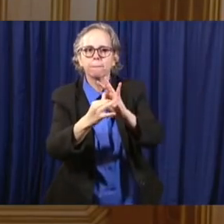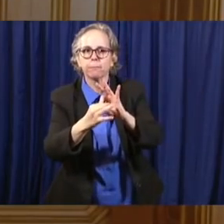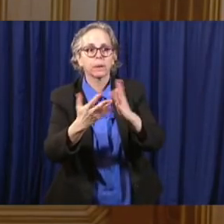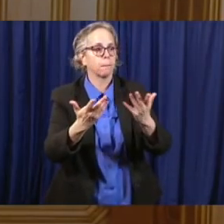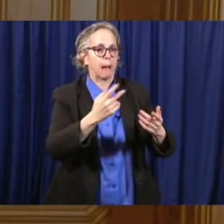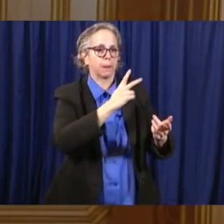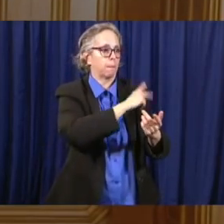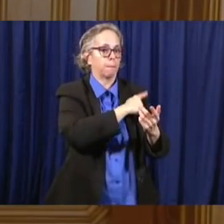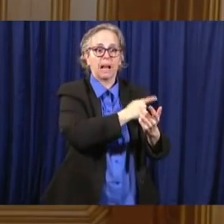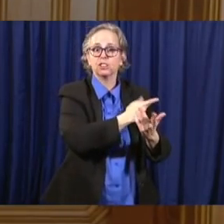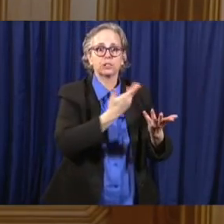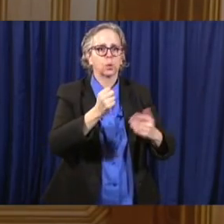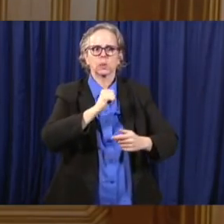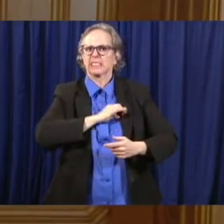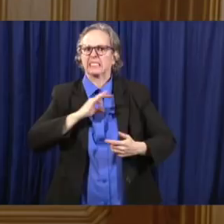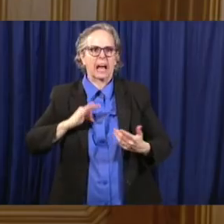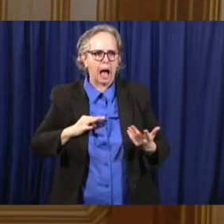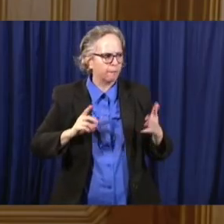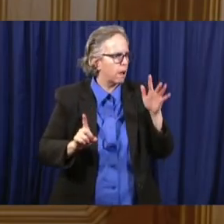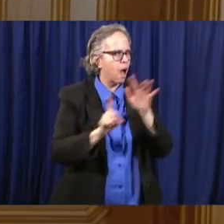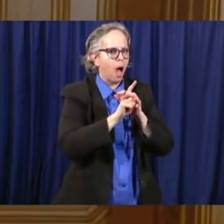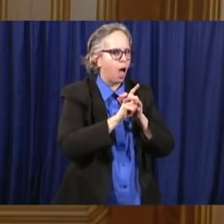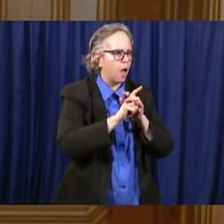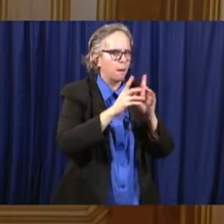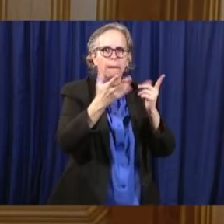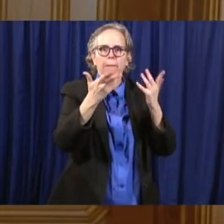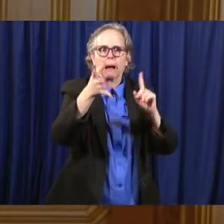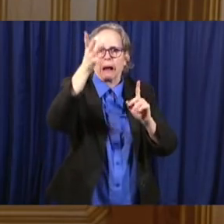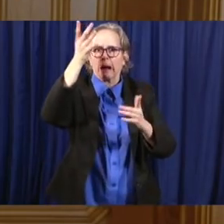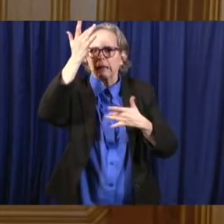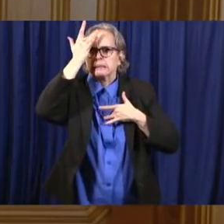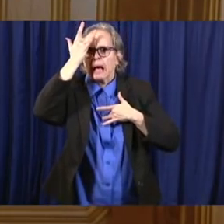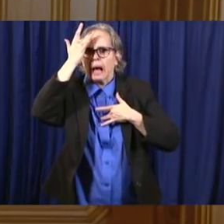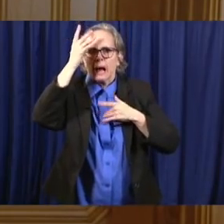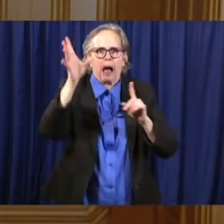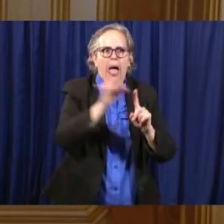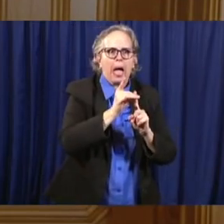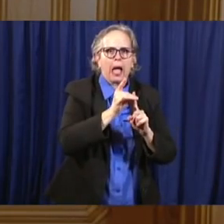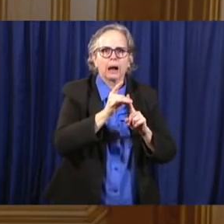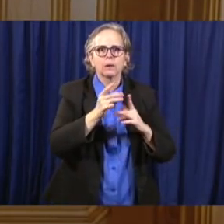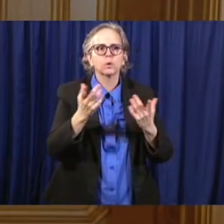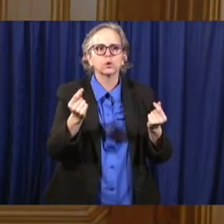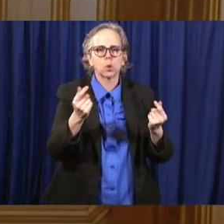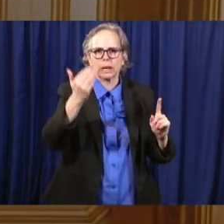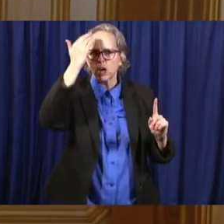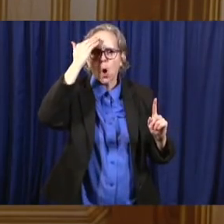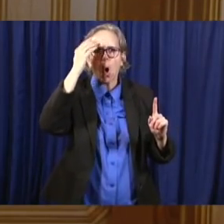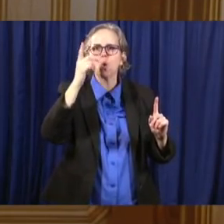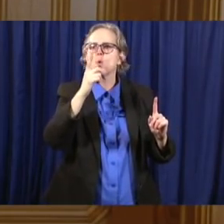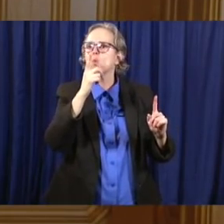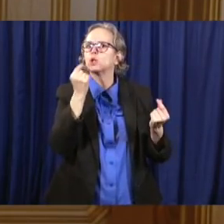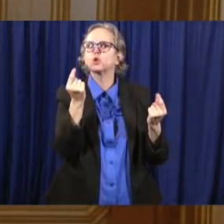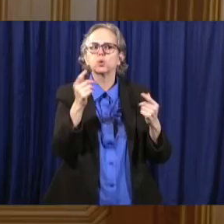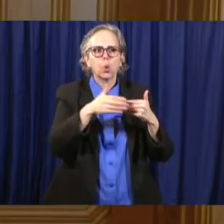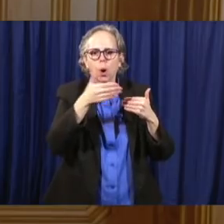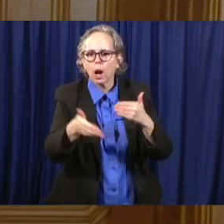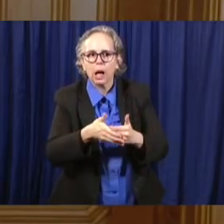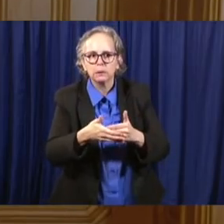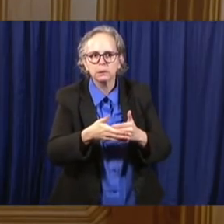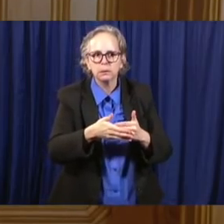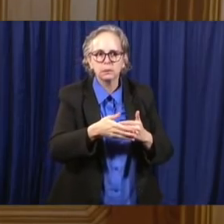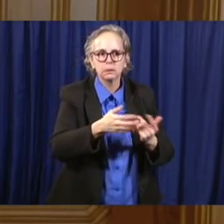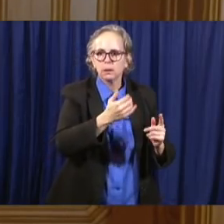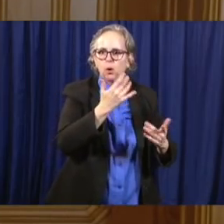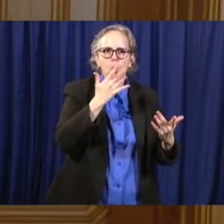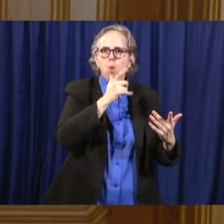who might have some symptoms. We want to make sure that they know exactly what the line of communication is and exactly what they